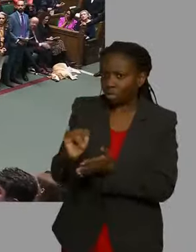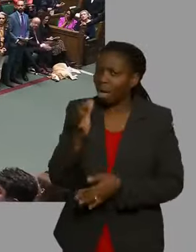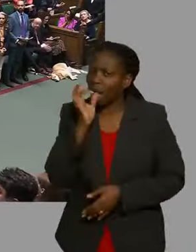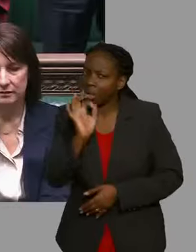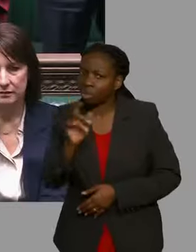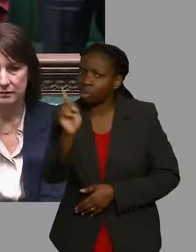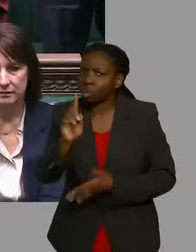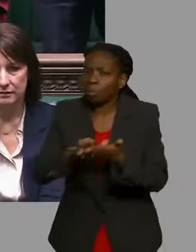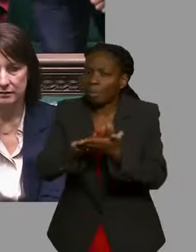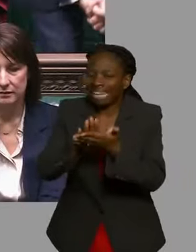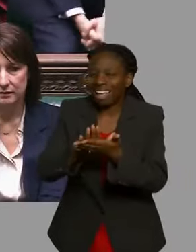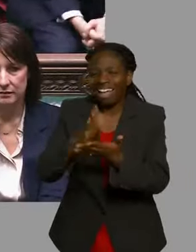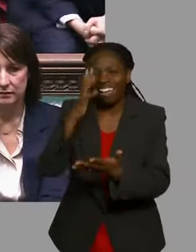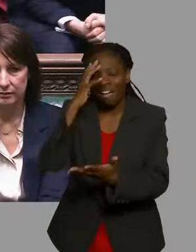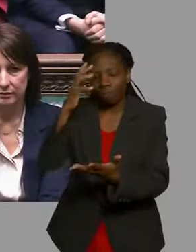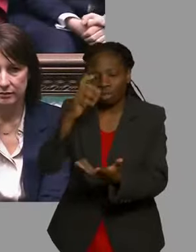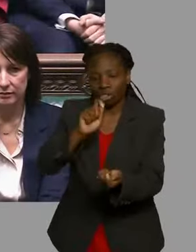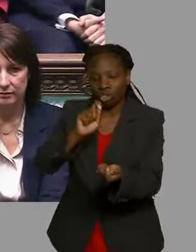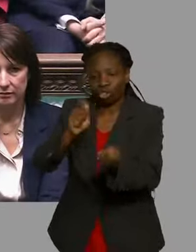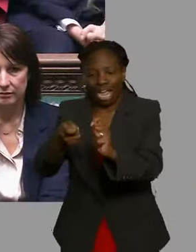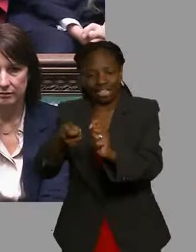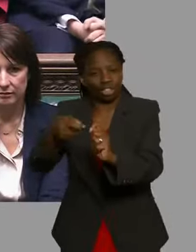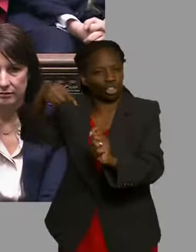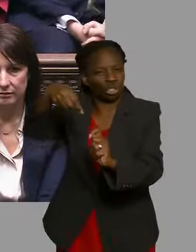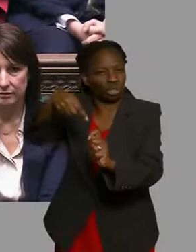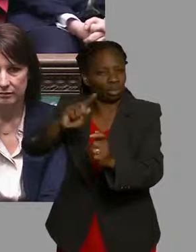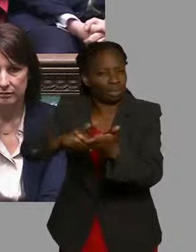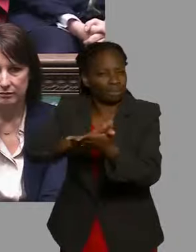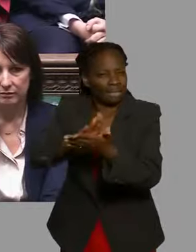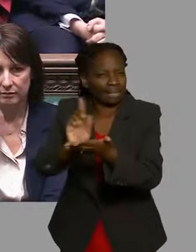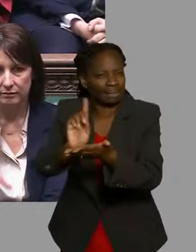Mr. Speaker, this is a serious issue.